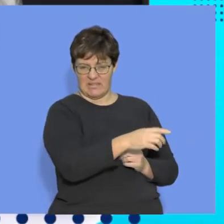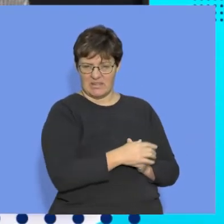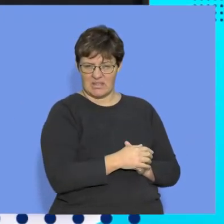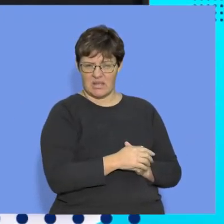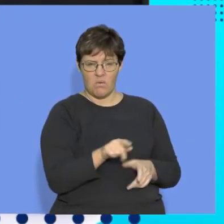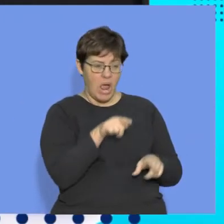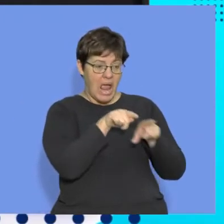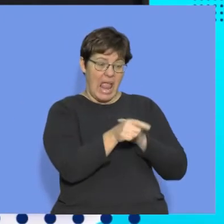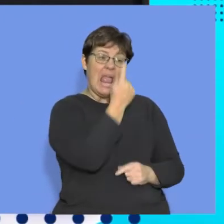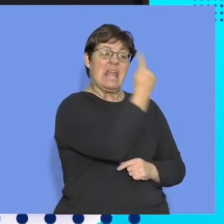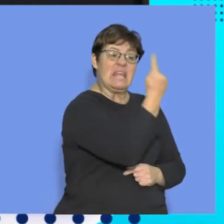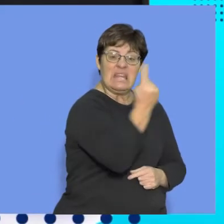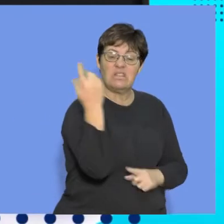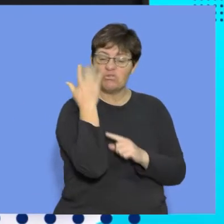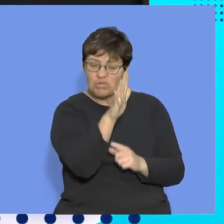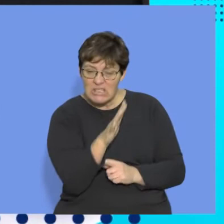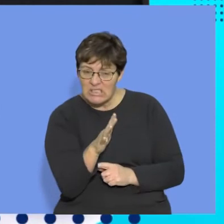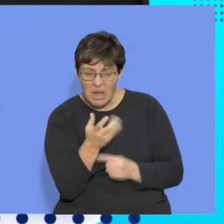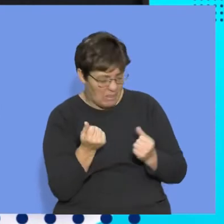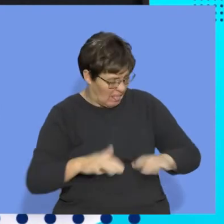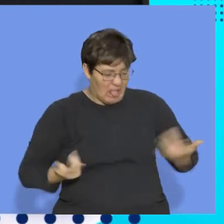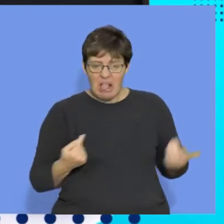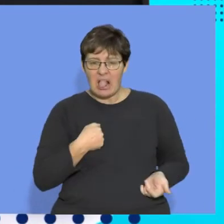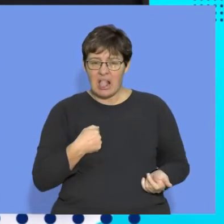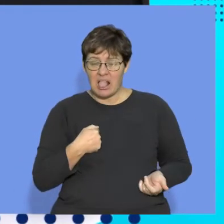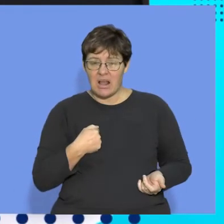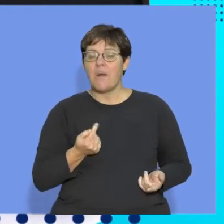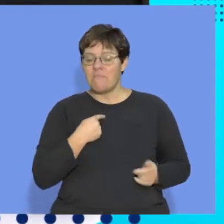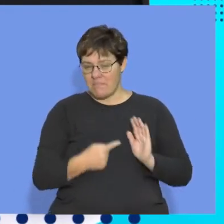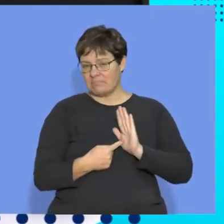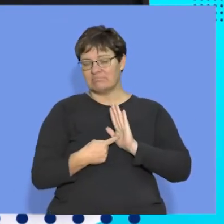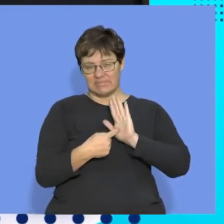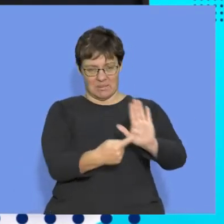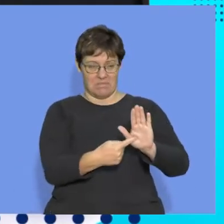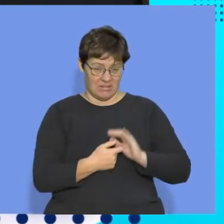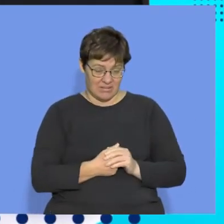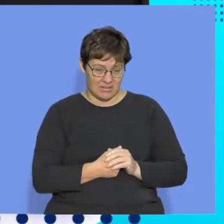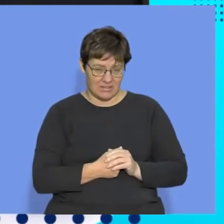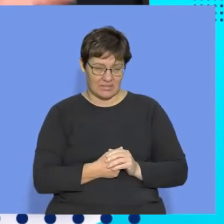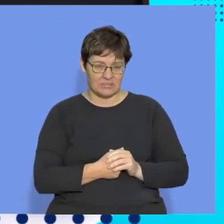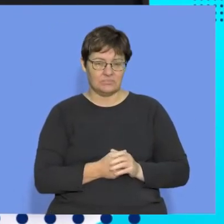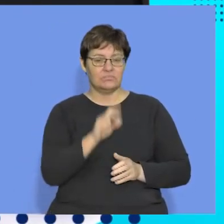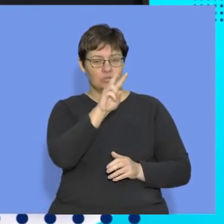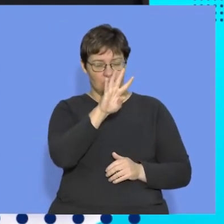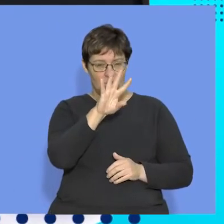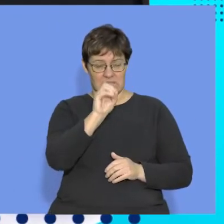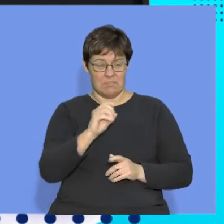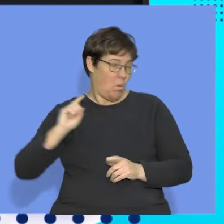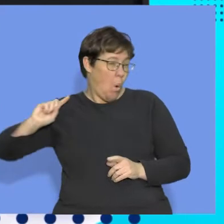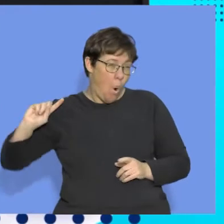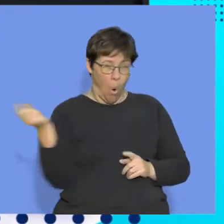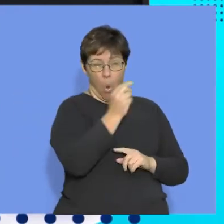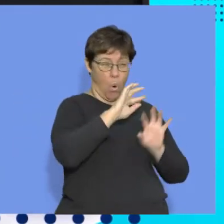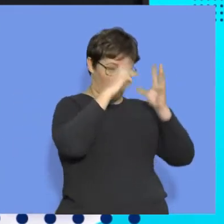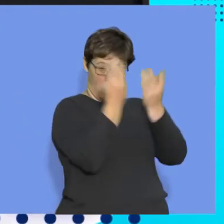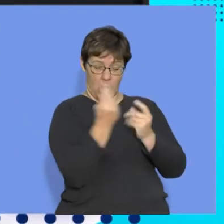finances to test each and every tree. What do? A sample. A sample of 240. We test on 240.